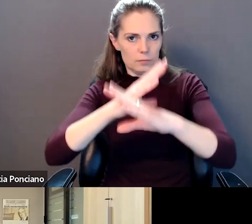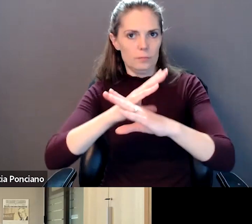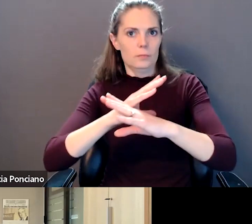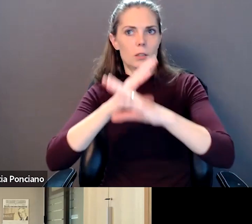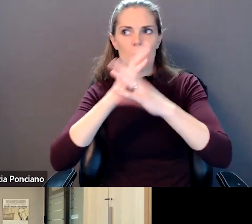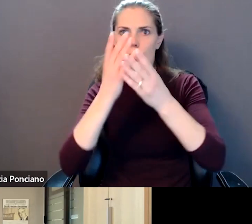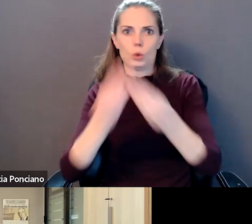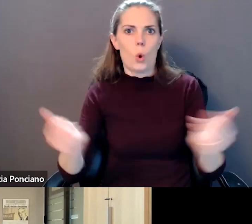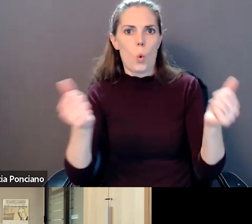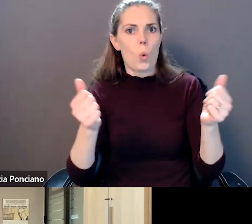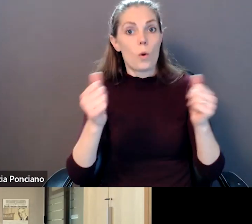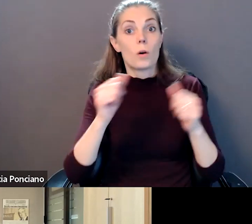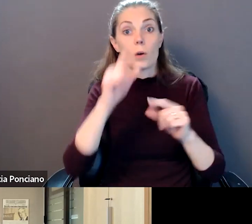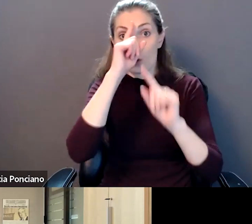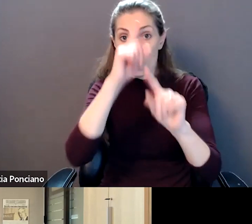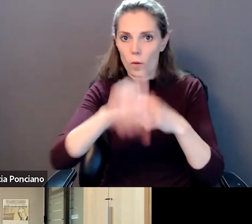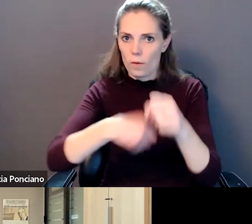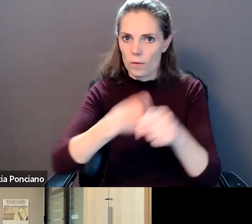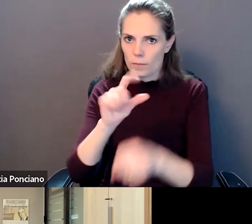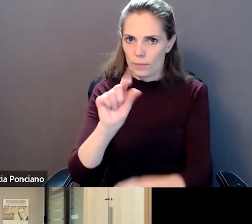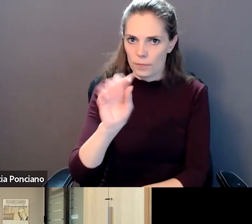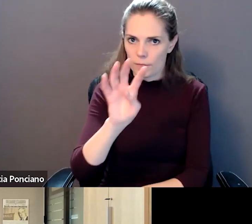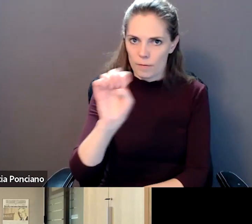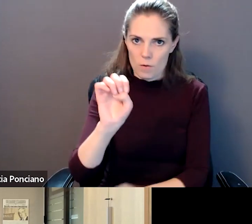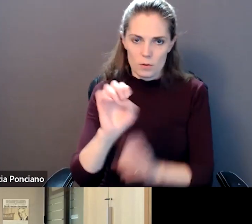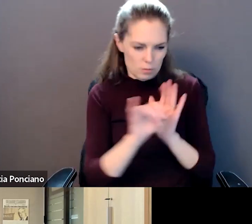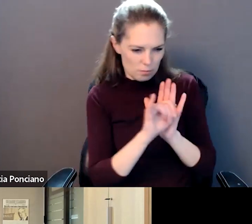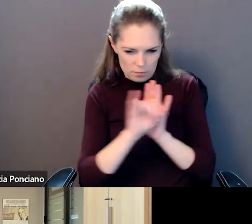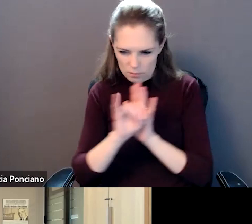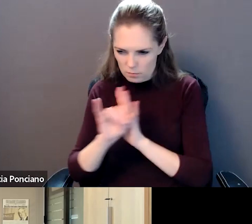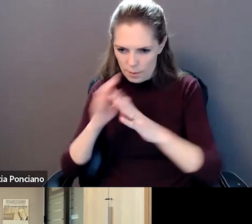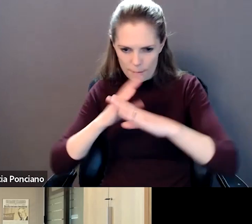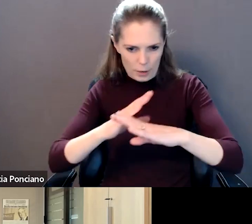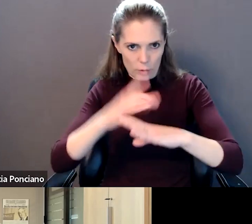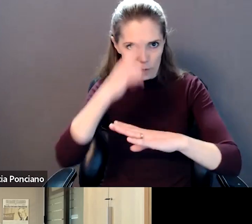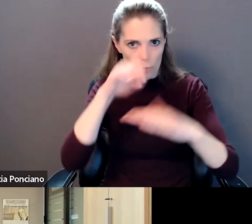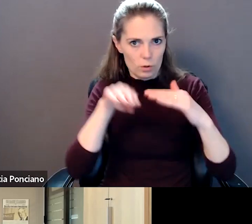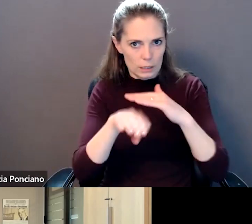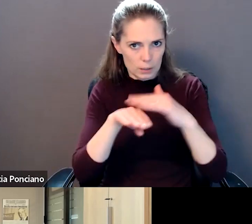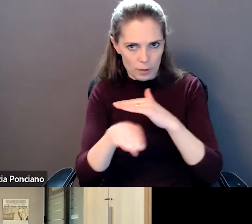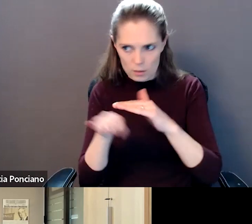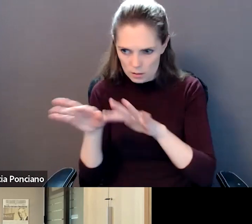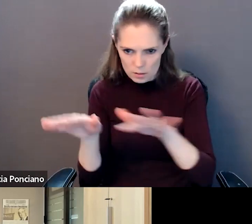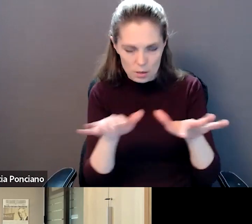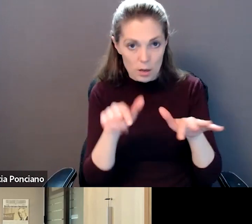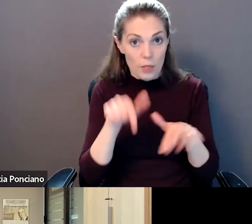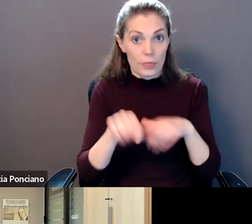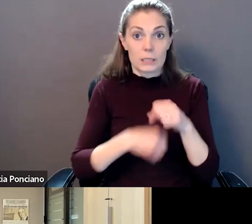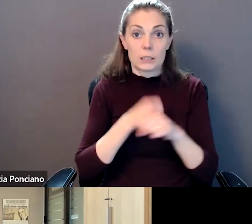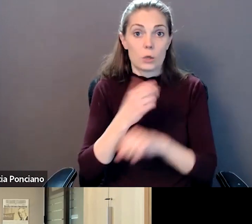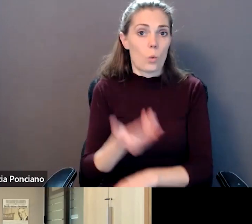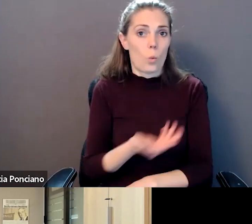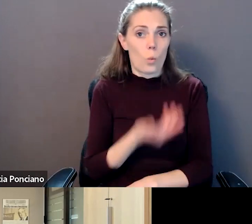by identifying, removing, and preventing barriers to accessibility. And this year, we welcome Minister Qualtrough's first ever